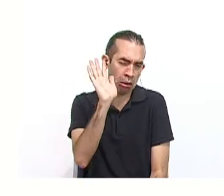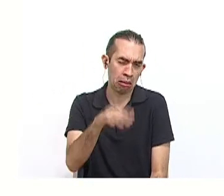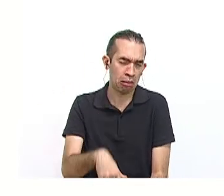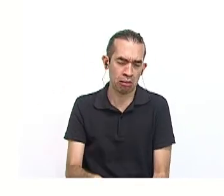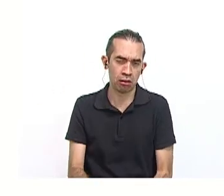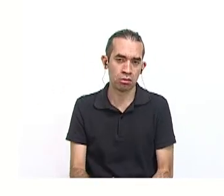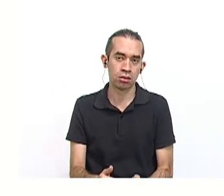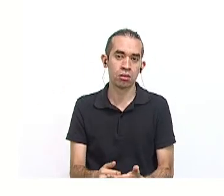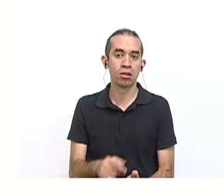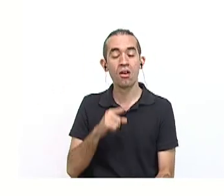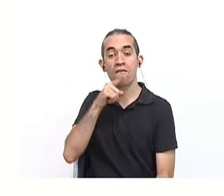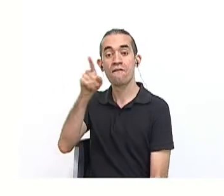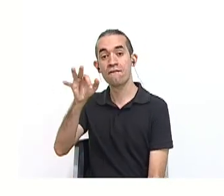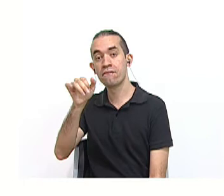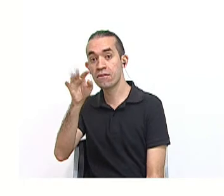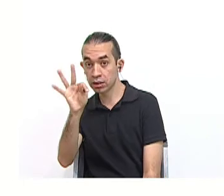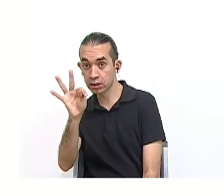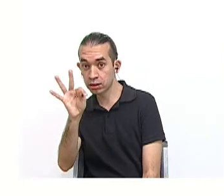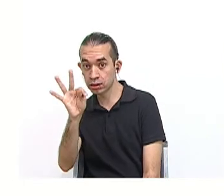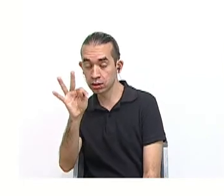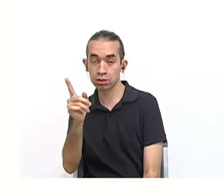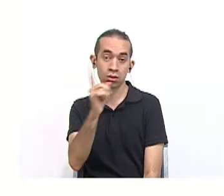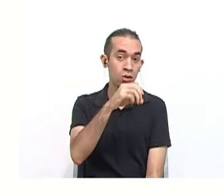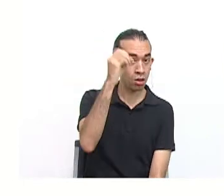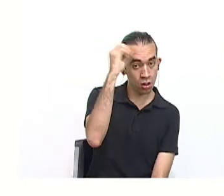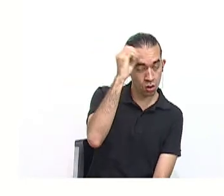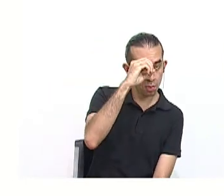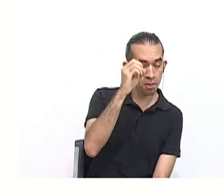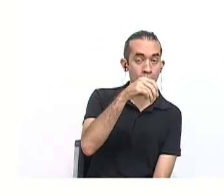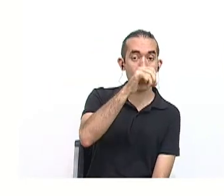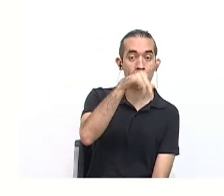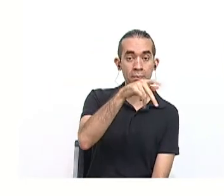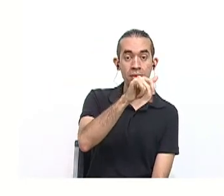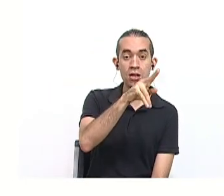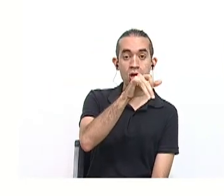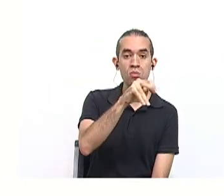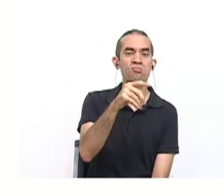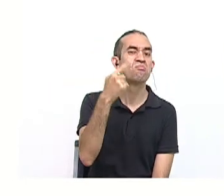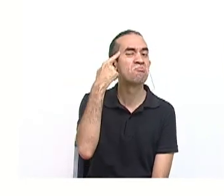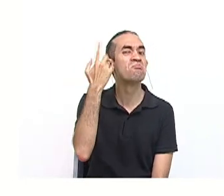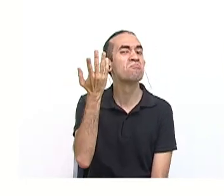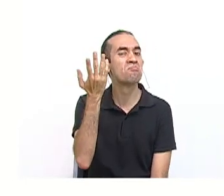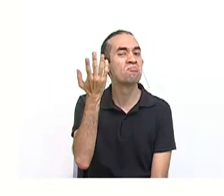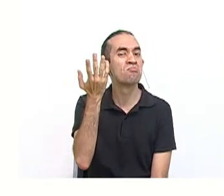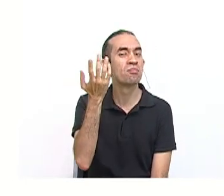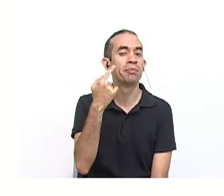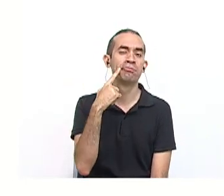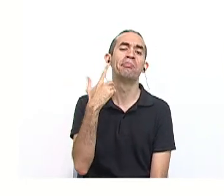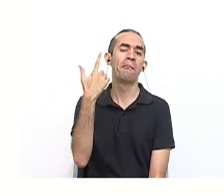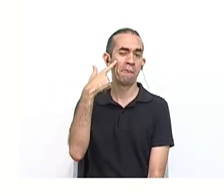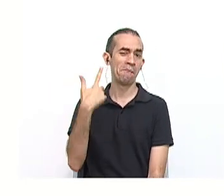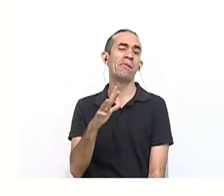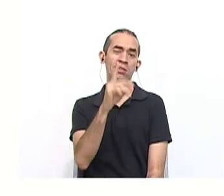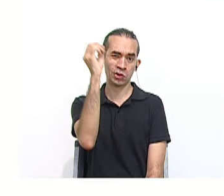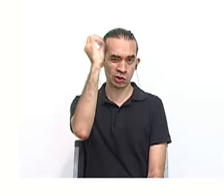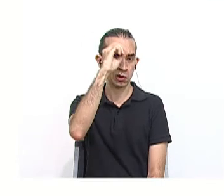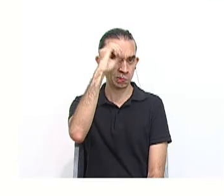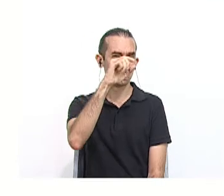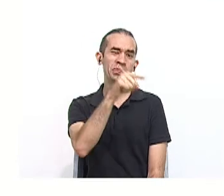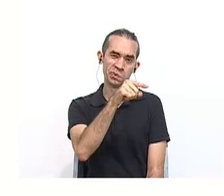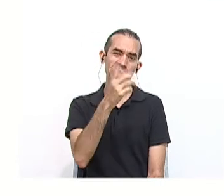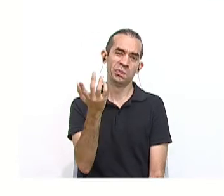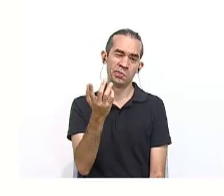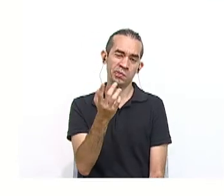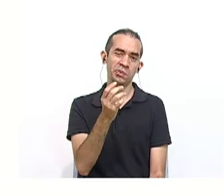that a fact or is that an opinion? What do you think? Yes, it looks more like an opinion, right? And that's